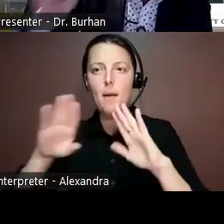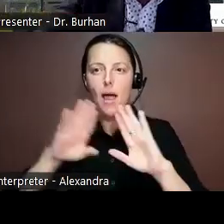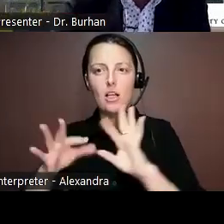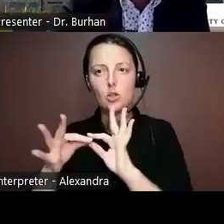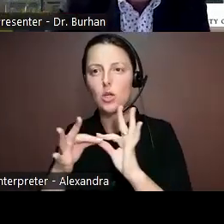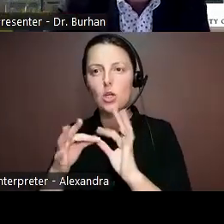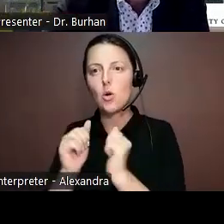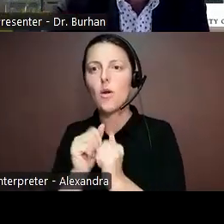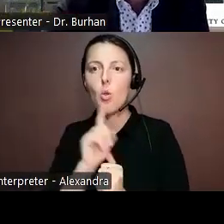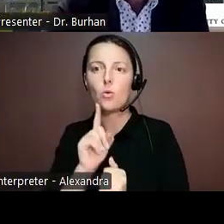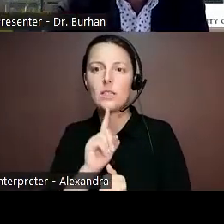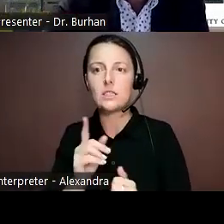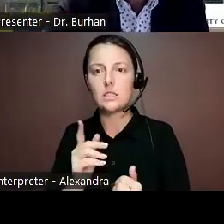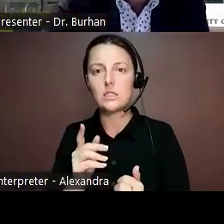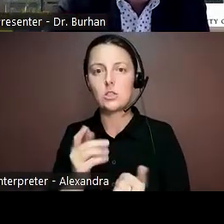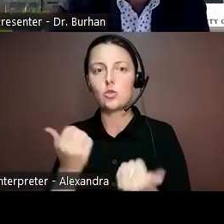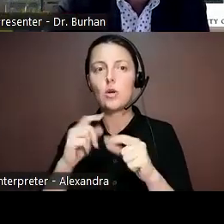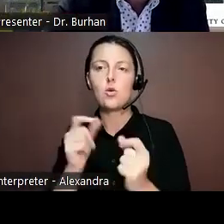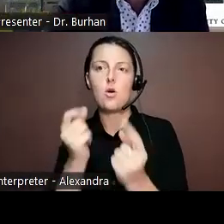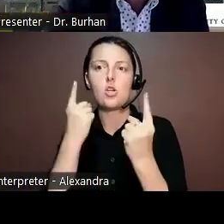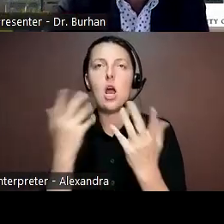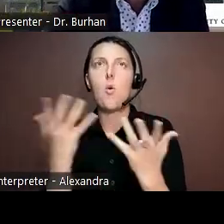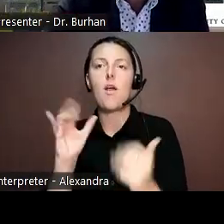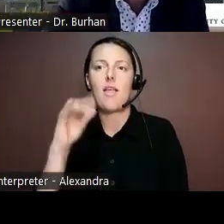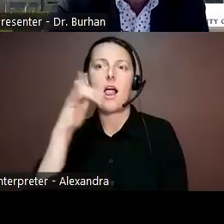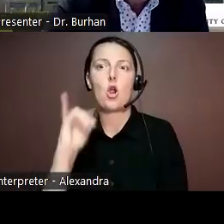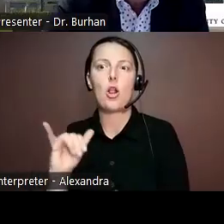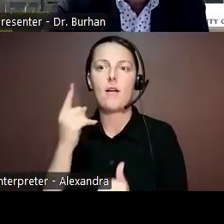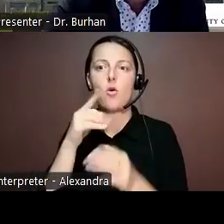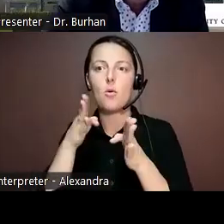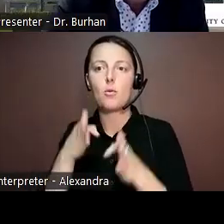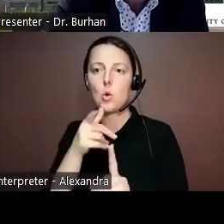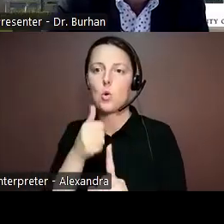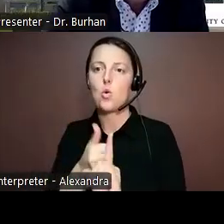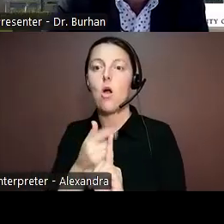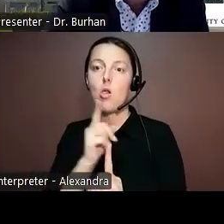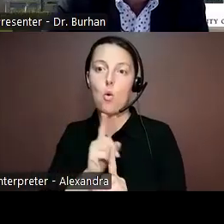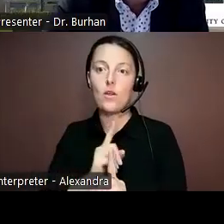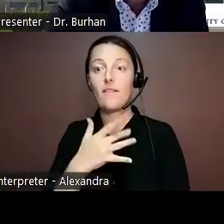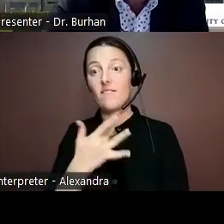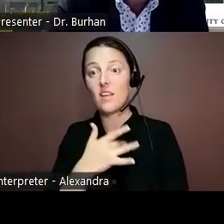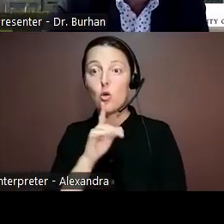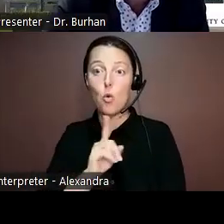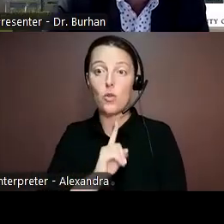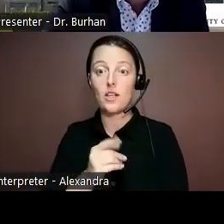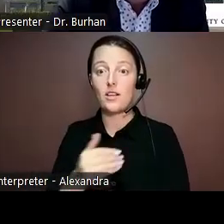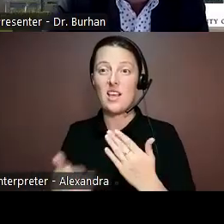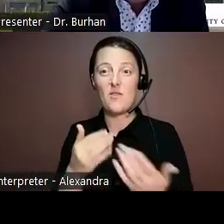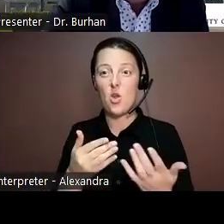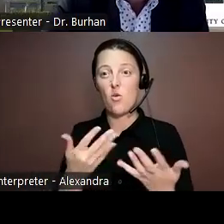to understand what does it look like for a person who is lonely and feel lonely, even among hundreds of